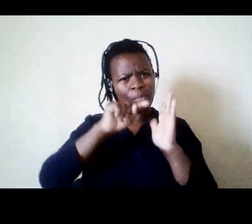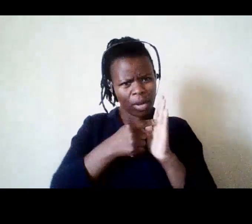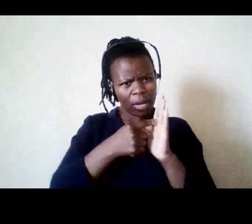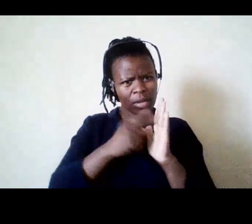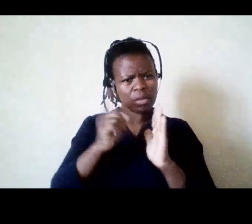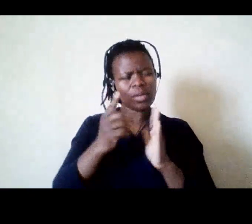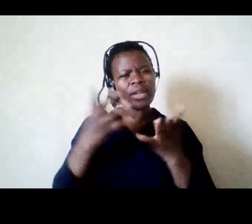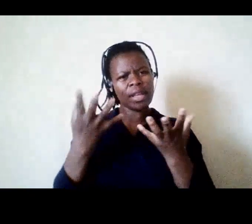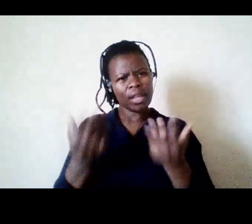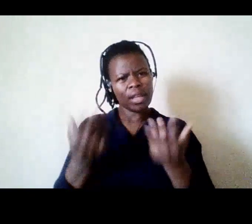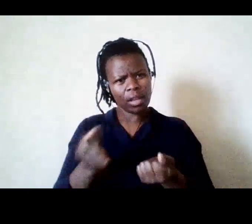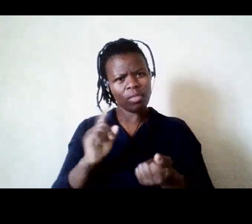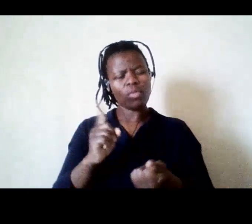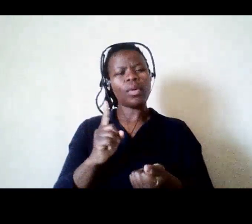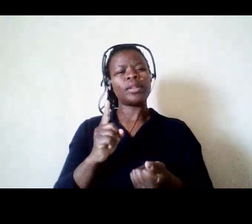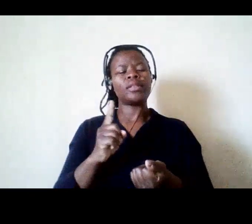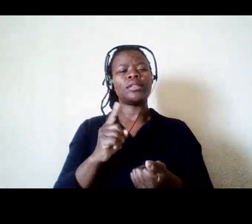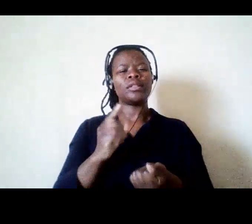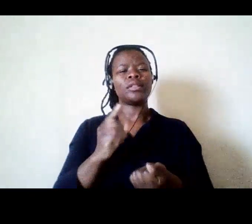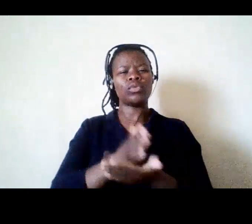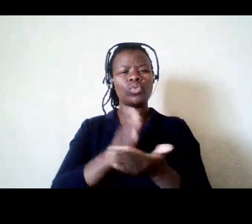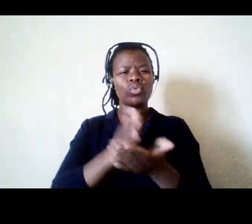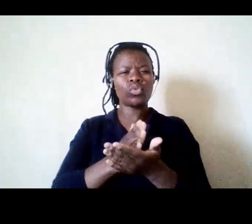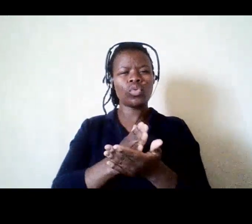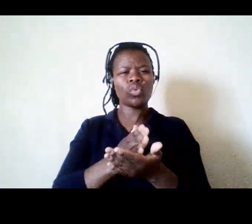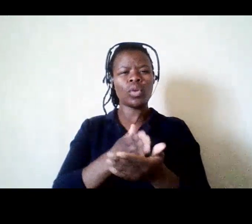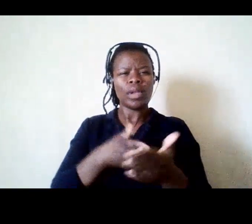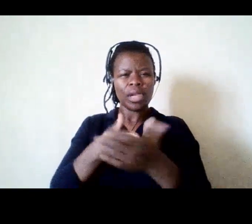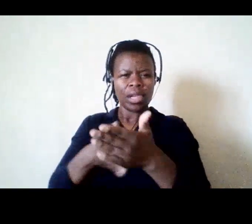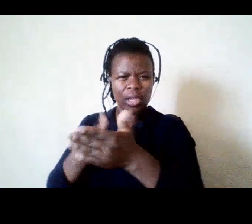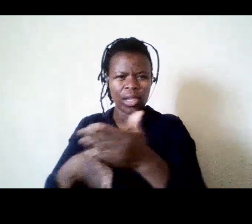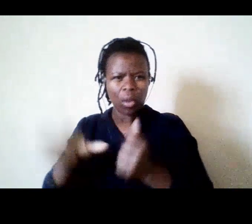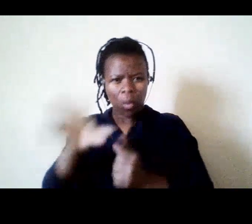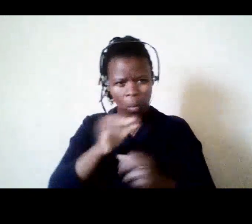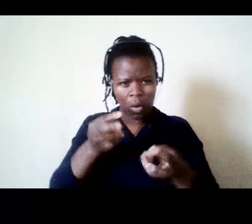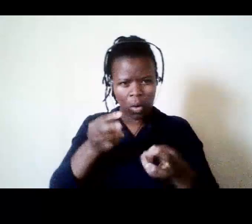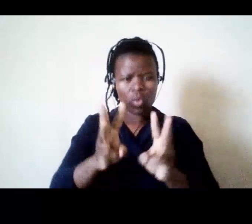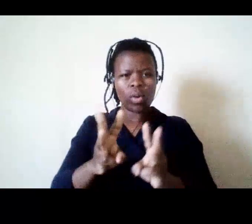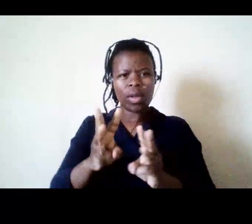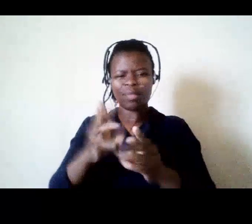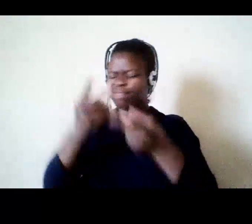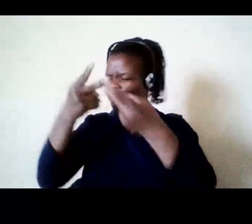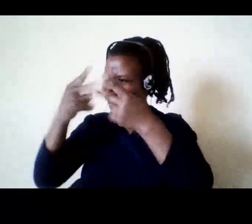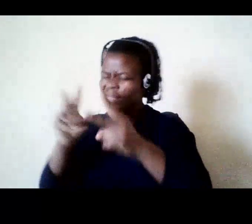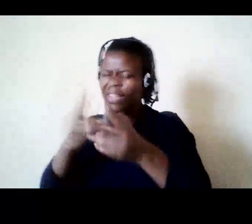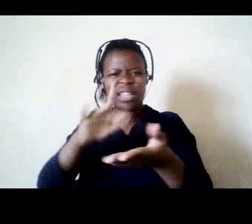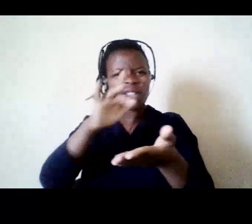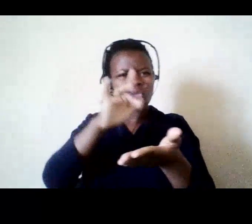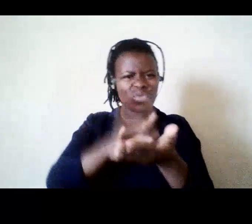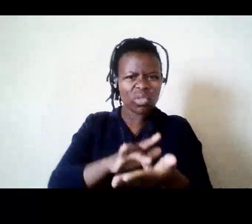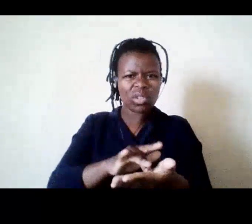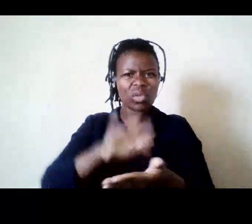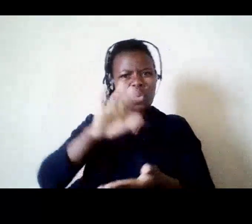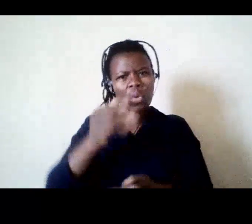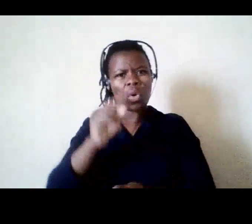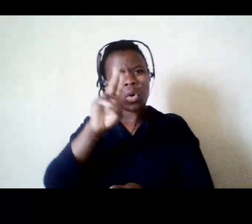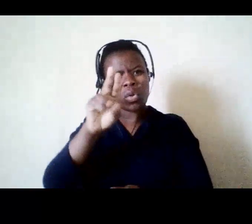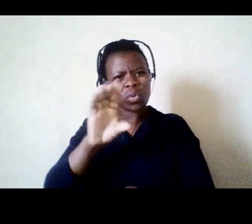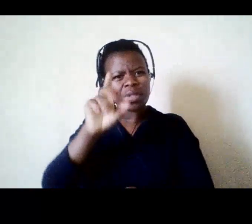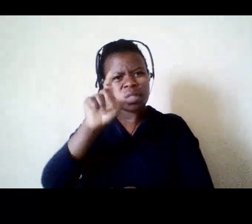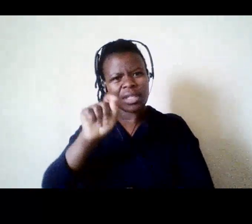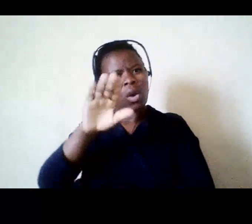everywhere. Yeah. So it doesn't matter which institution, it doesn't matter whether it's at UCT or UNISA, it